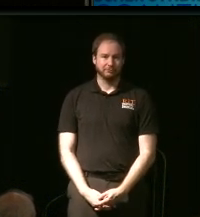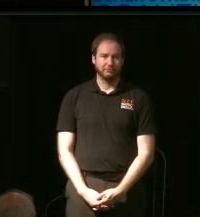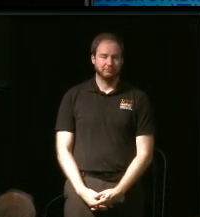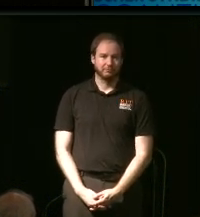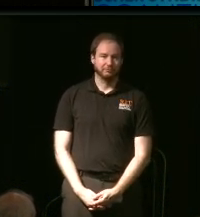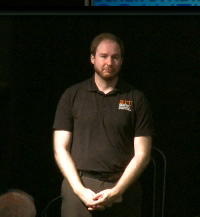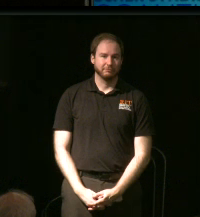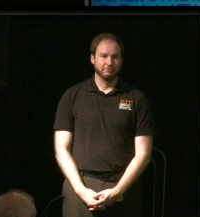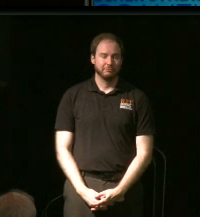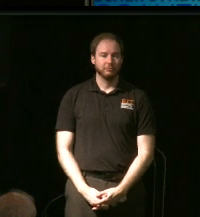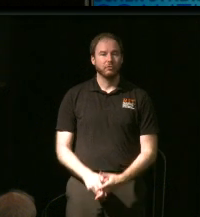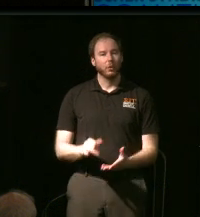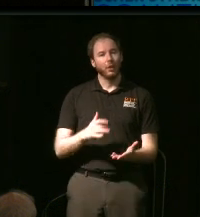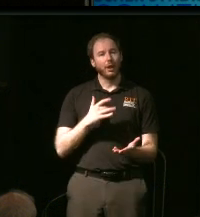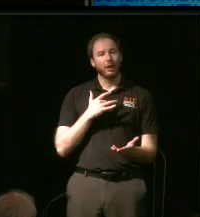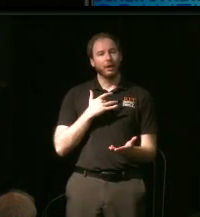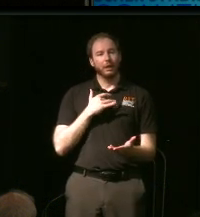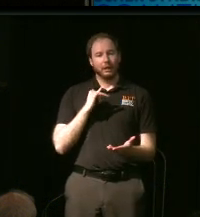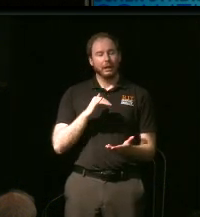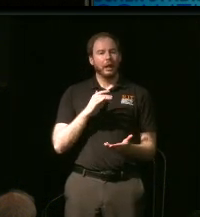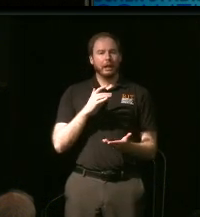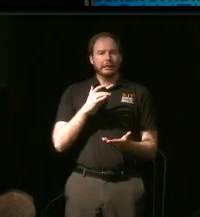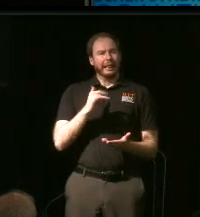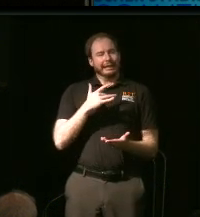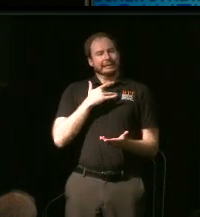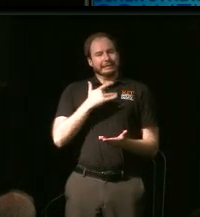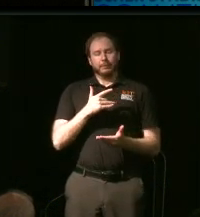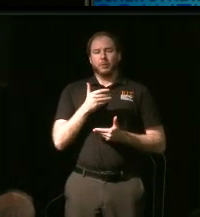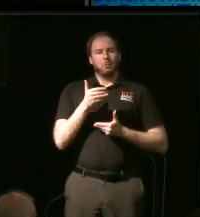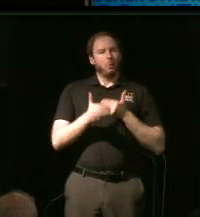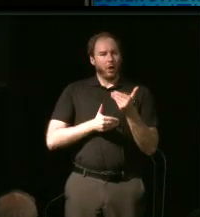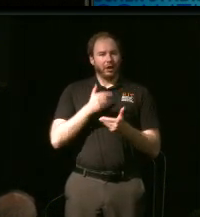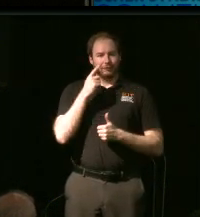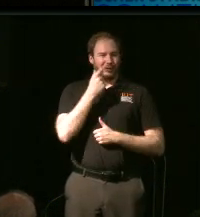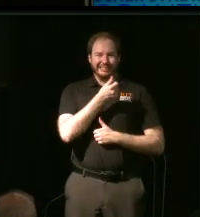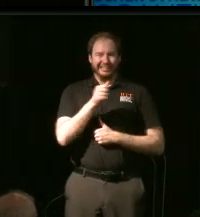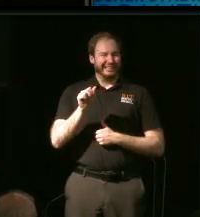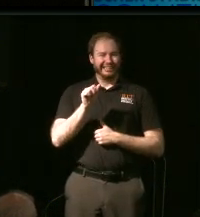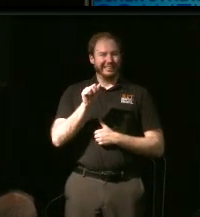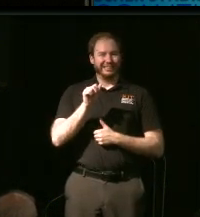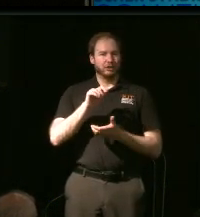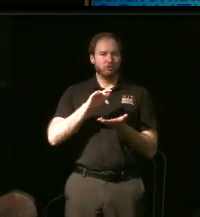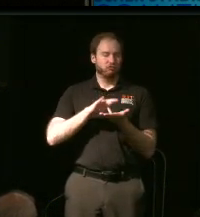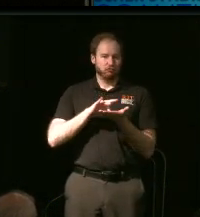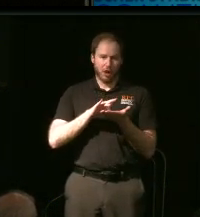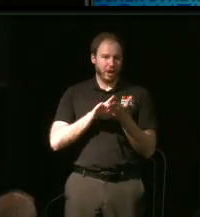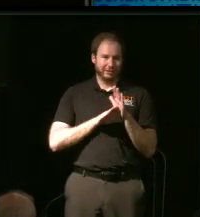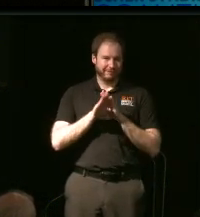So this is a typical drug development pipeline highlighting 3